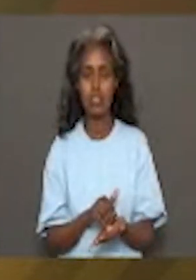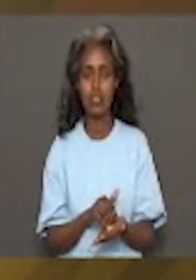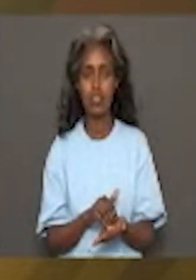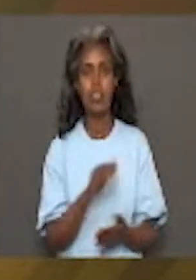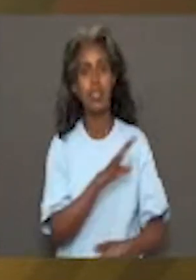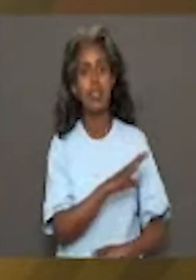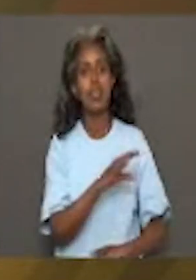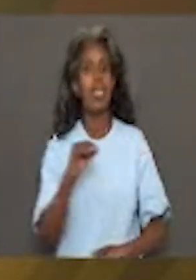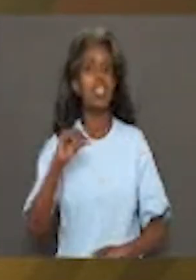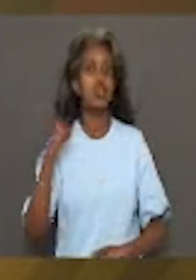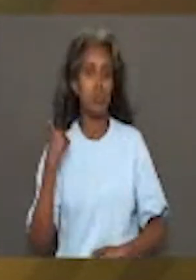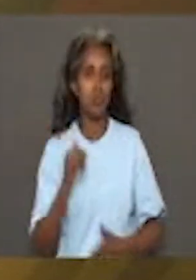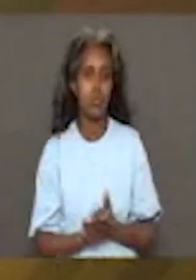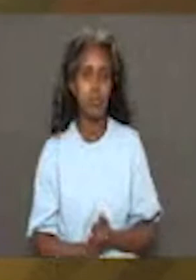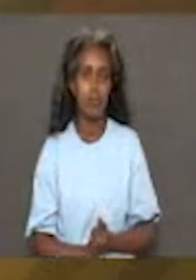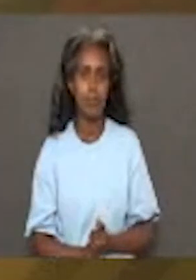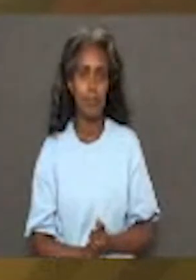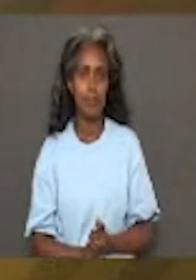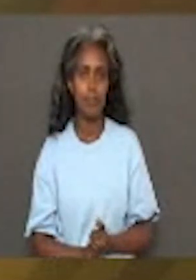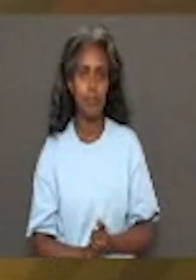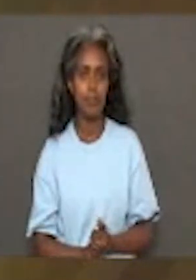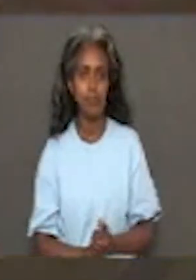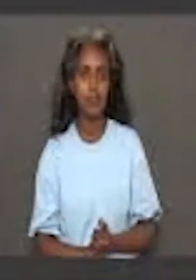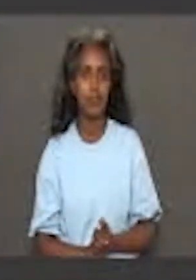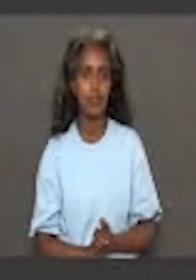1,000, and so on.